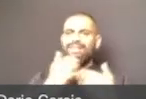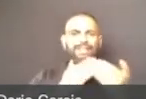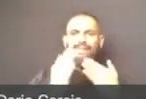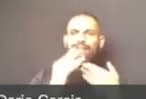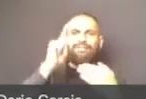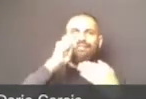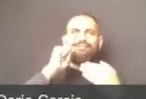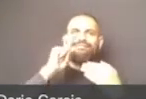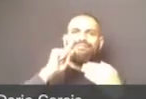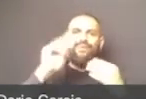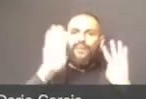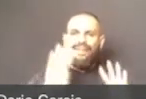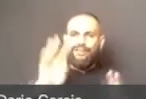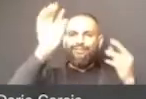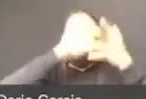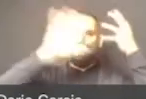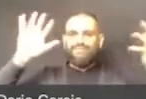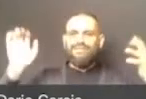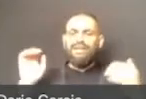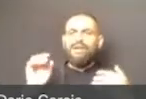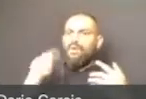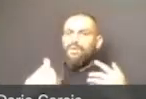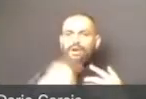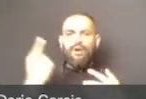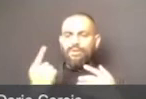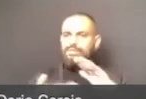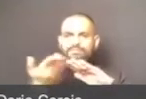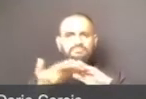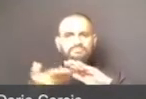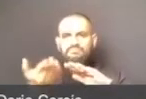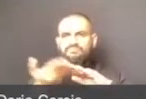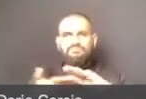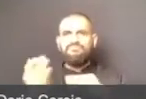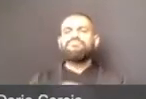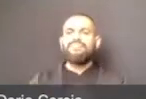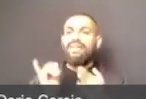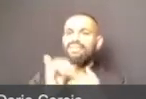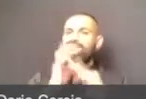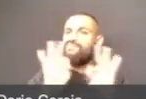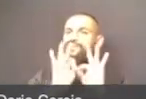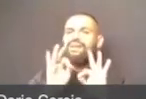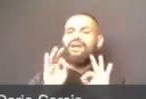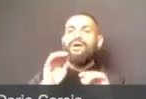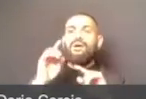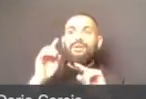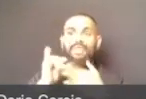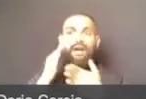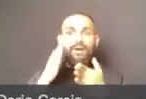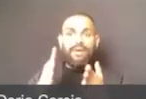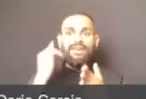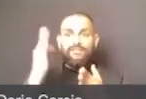restored. We know keeping our operations up in general is important to you, so that as you start to have business come back in, that